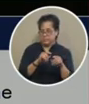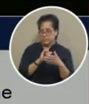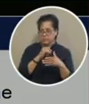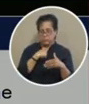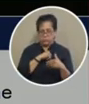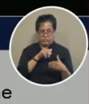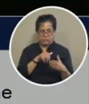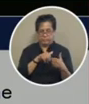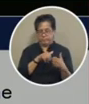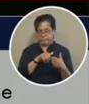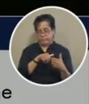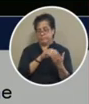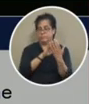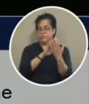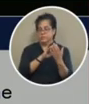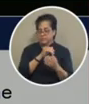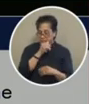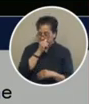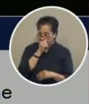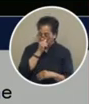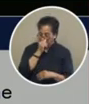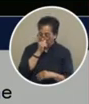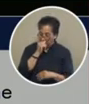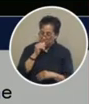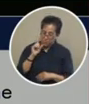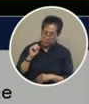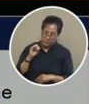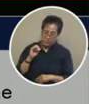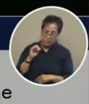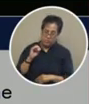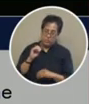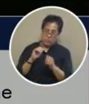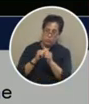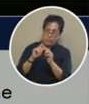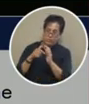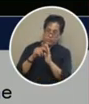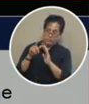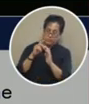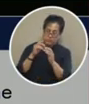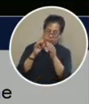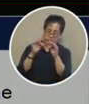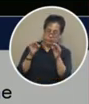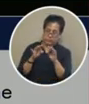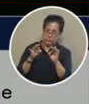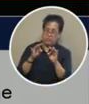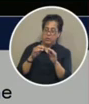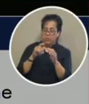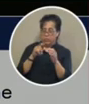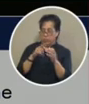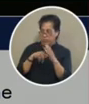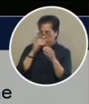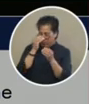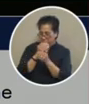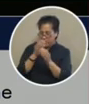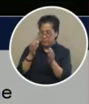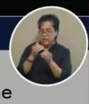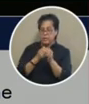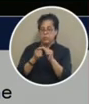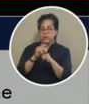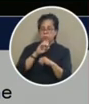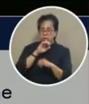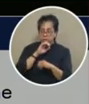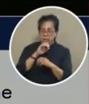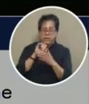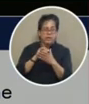with. So in essence, what this slide needs to communicate to you and everyone who's watching is